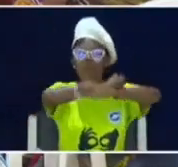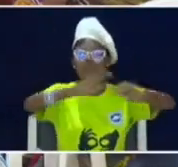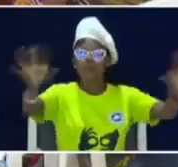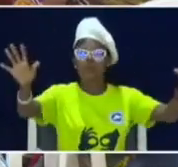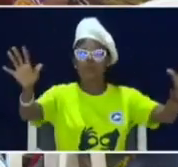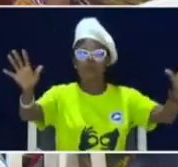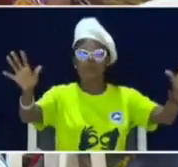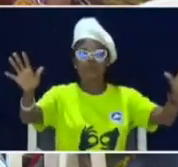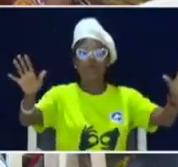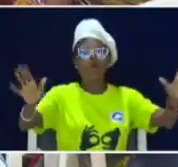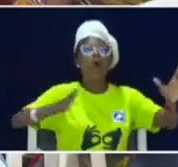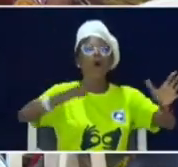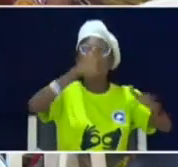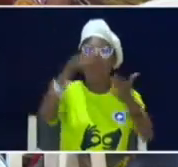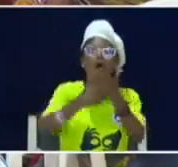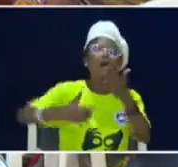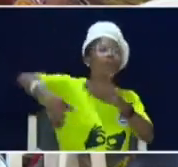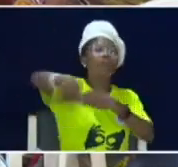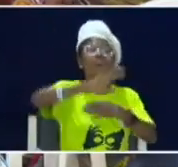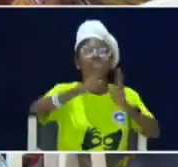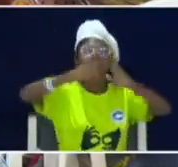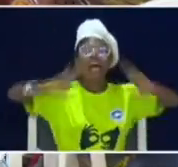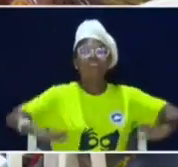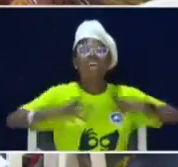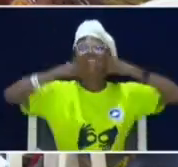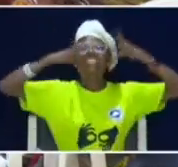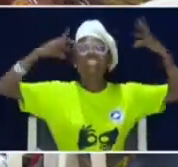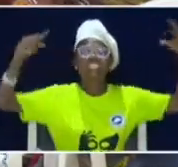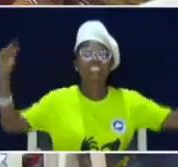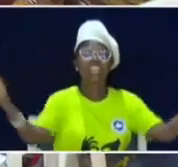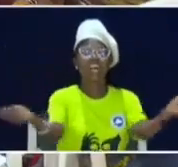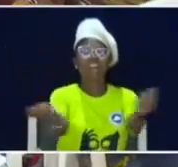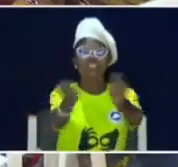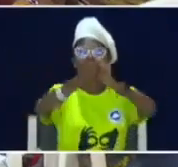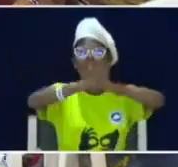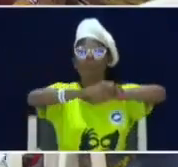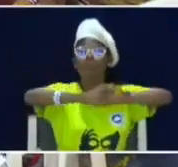All over the house tonight, can we shout